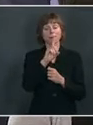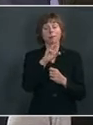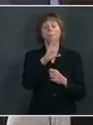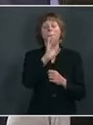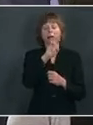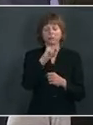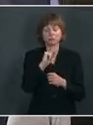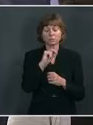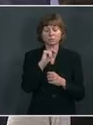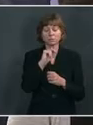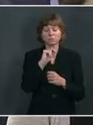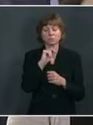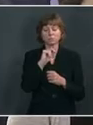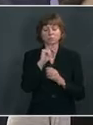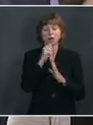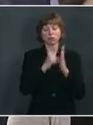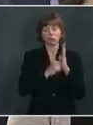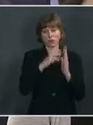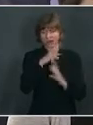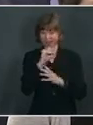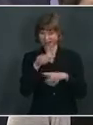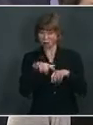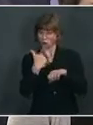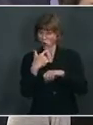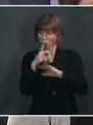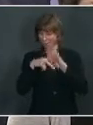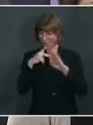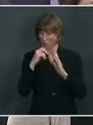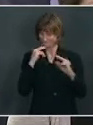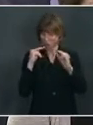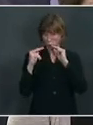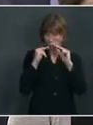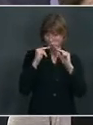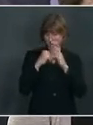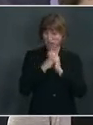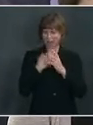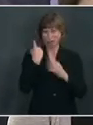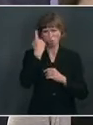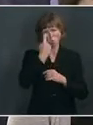longer period of negotiation. And I do wonder, with this last week,